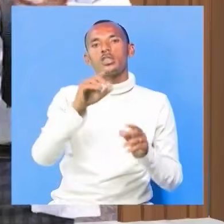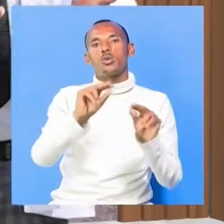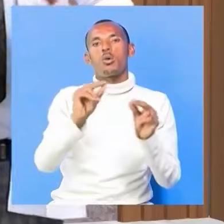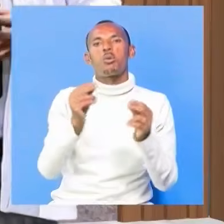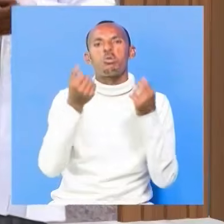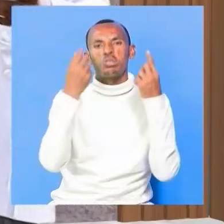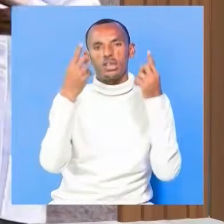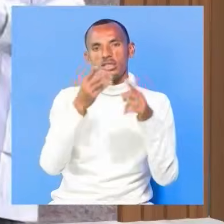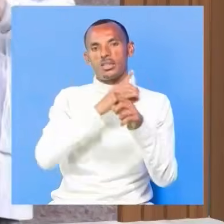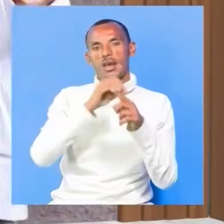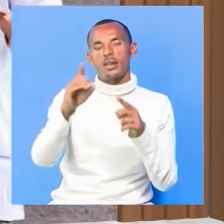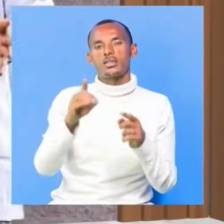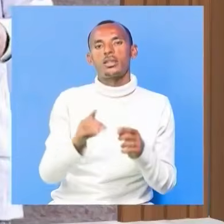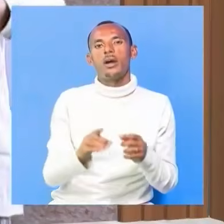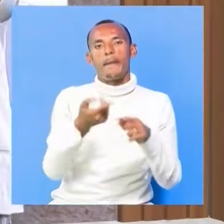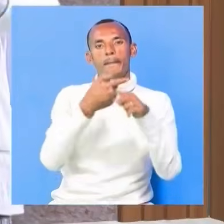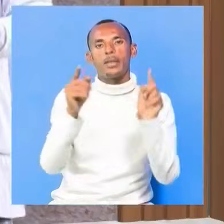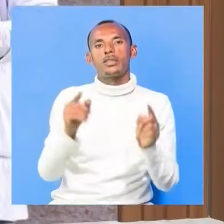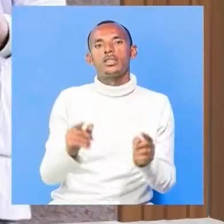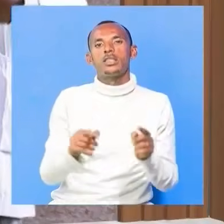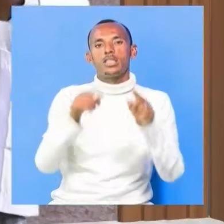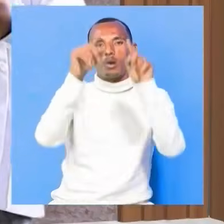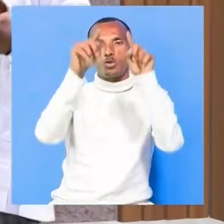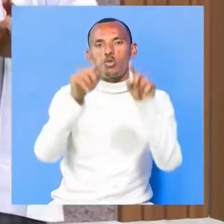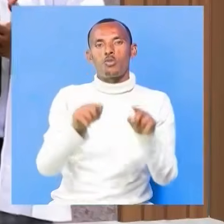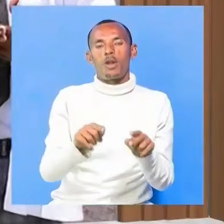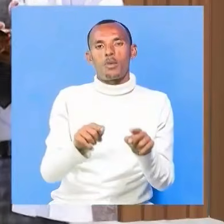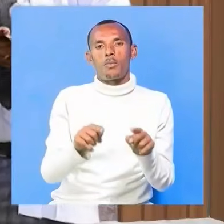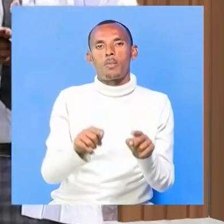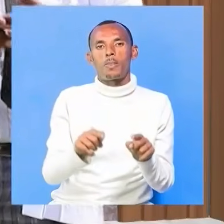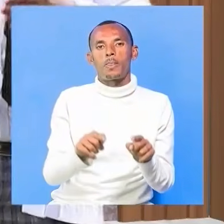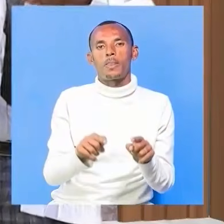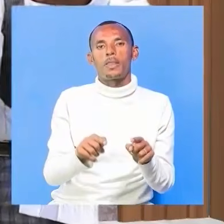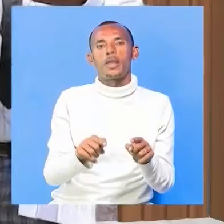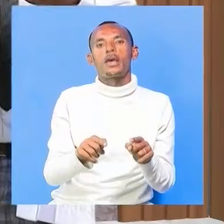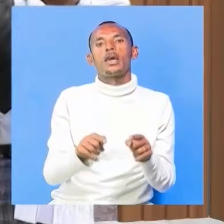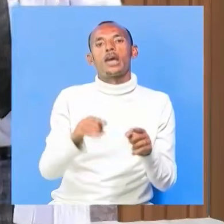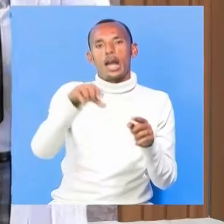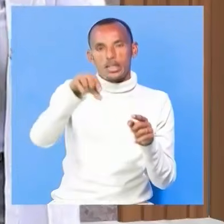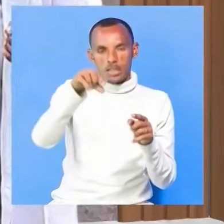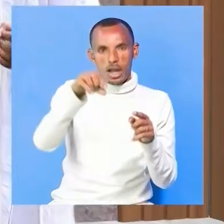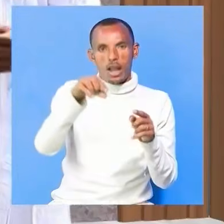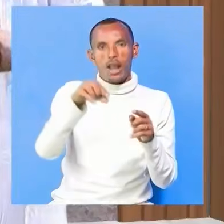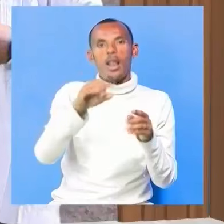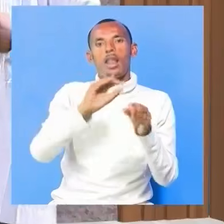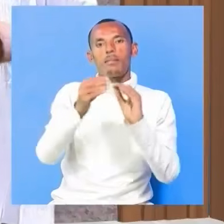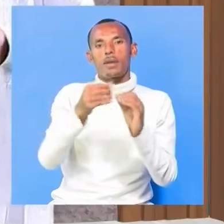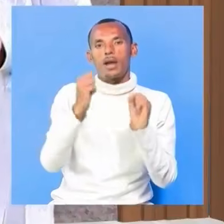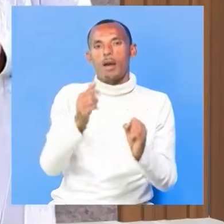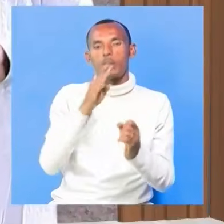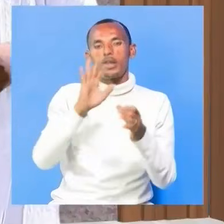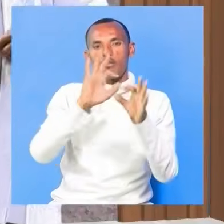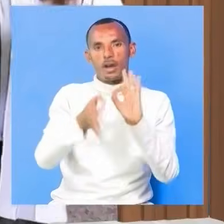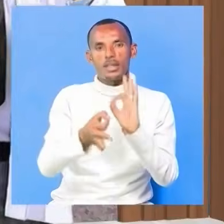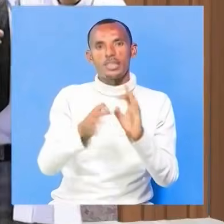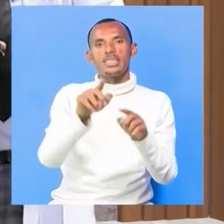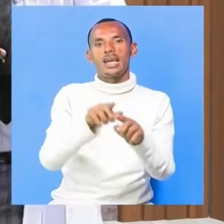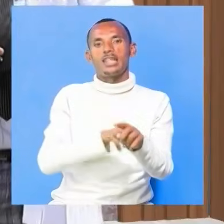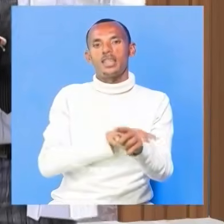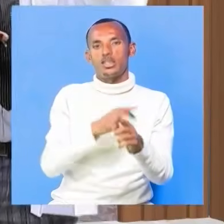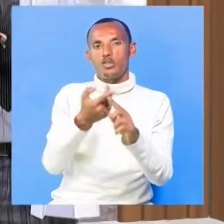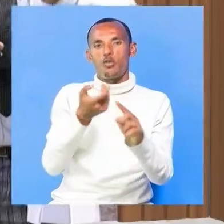no consideration of directions, but the absolute value of a rational number can be defined as